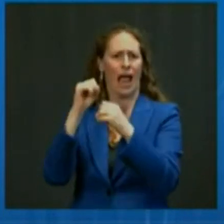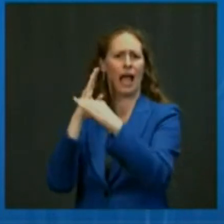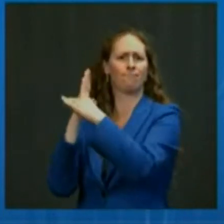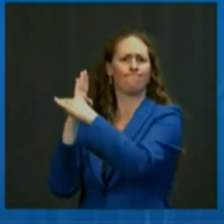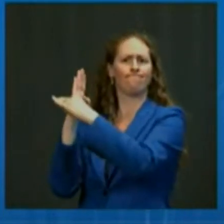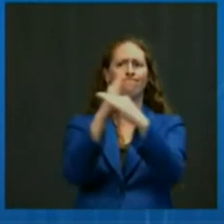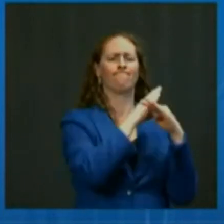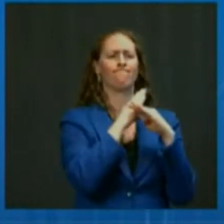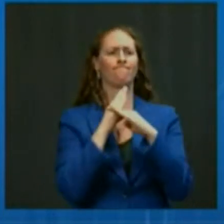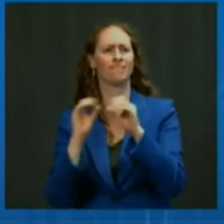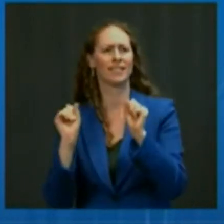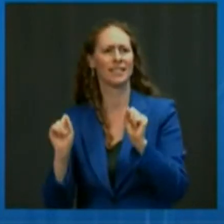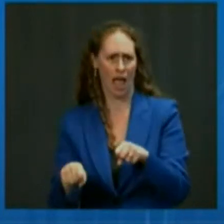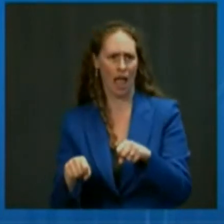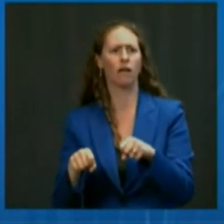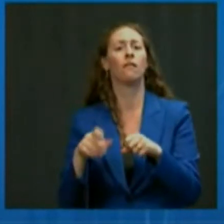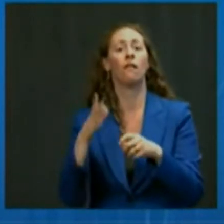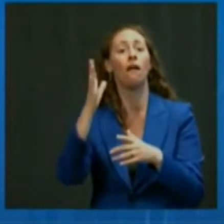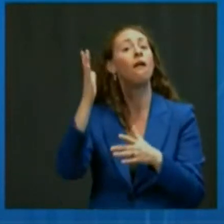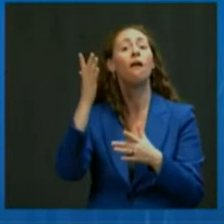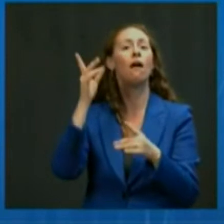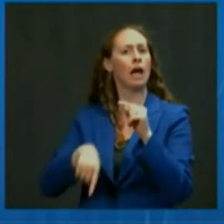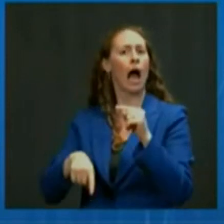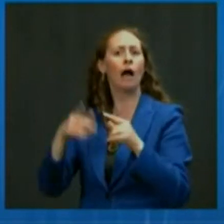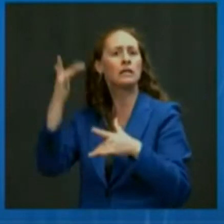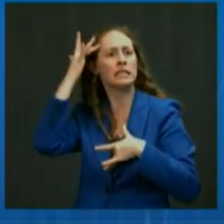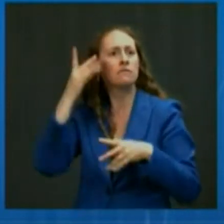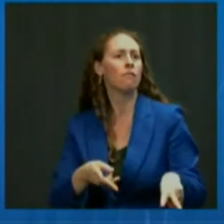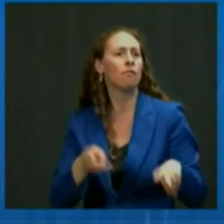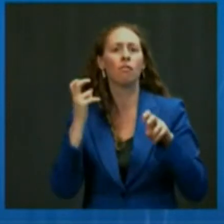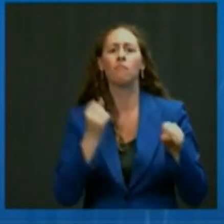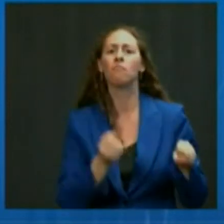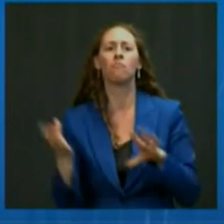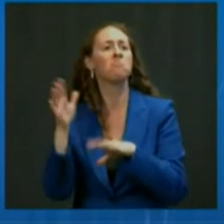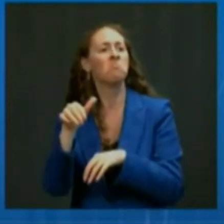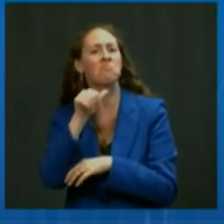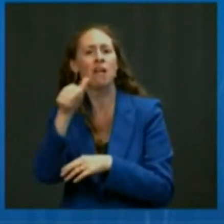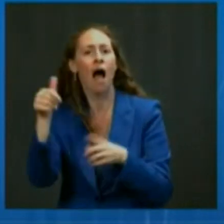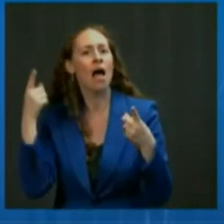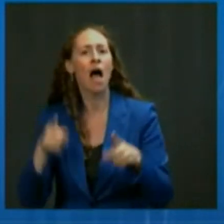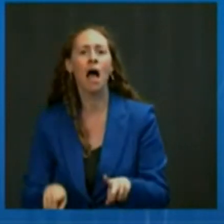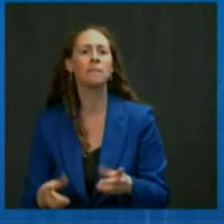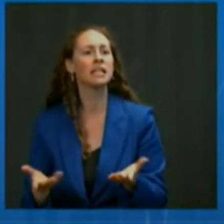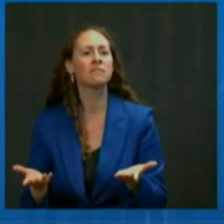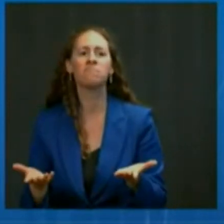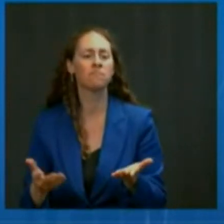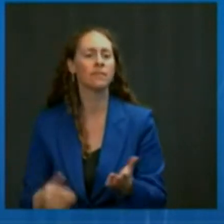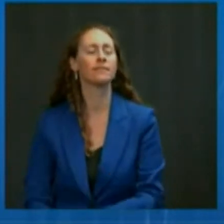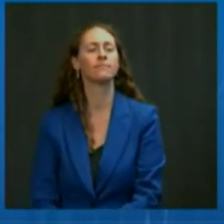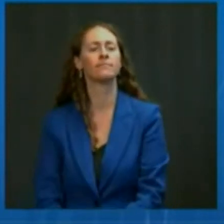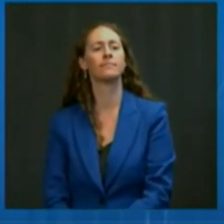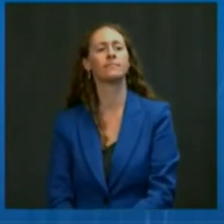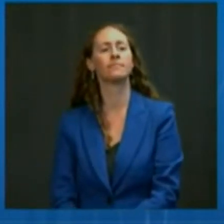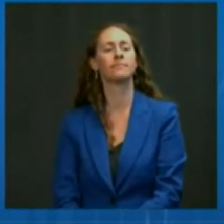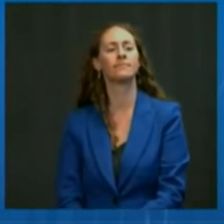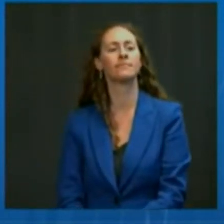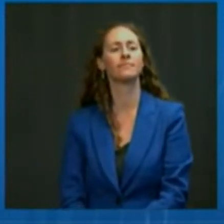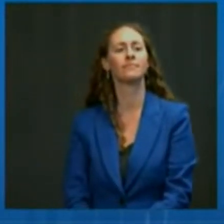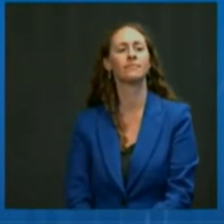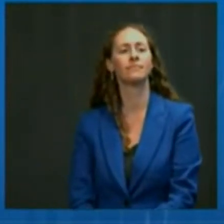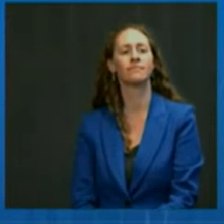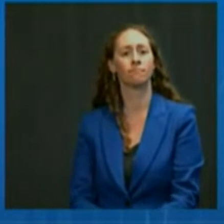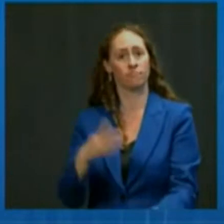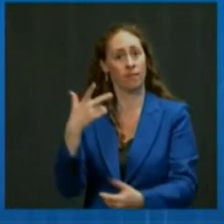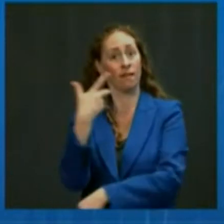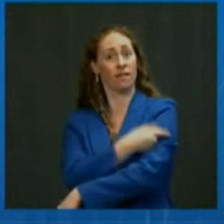disease, hospitalization, and death. The COVID-19 vaccines that are authorized in the United States have been remarkably effective,